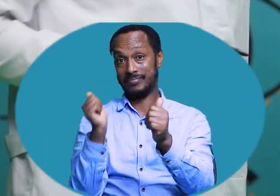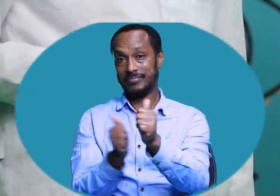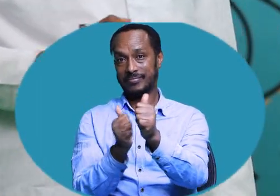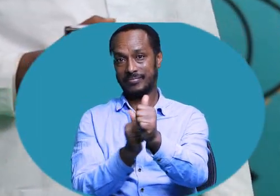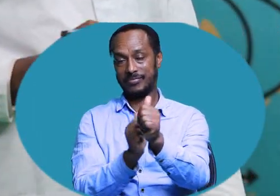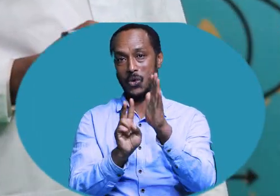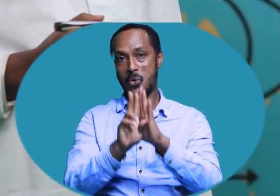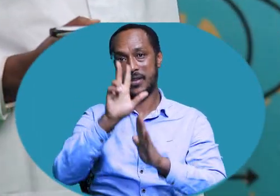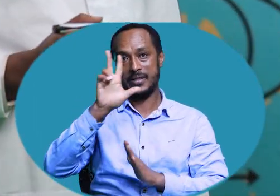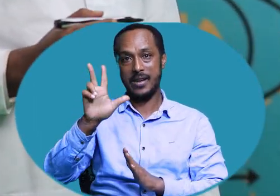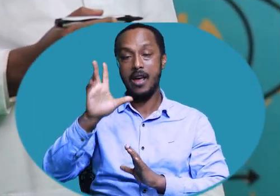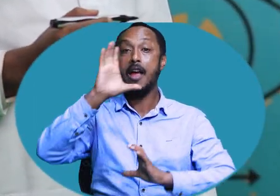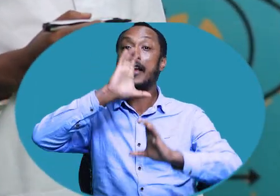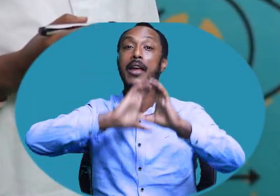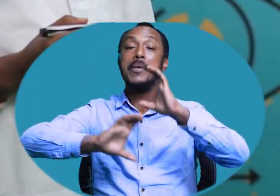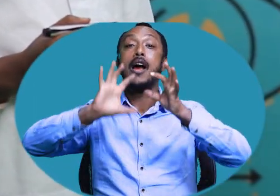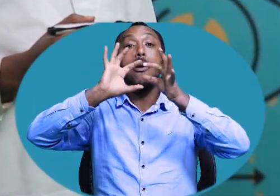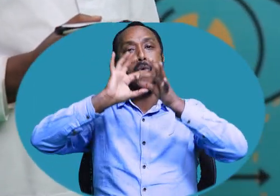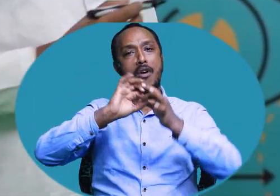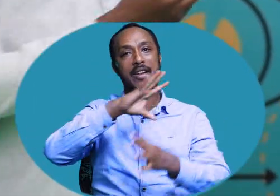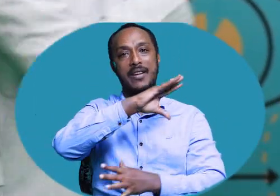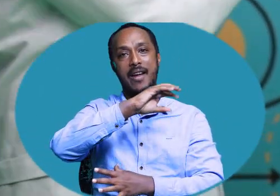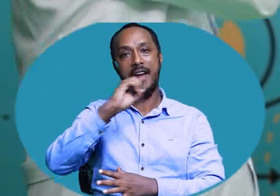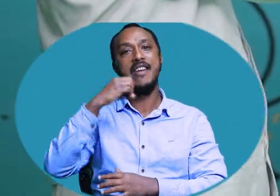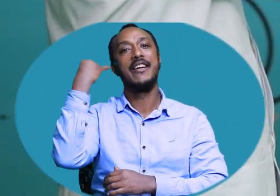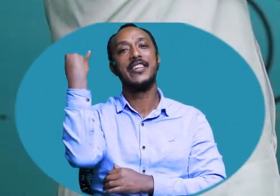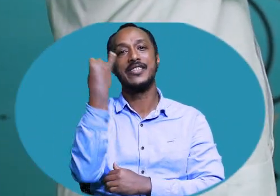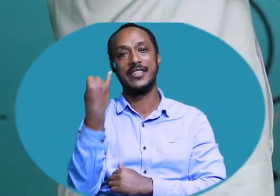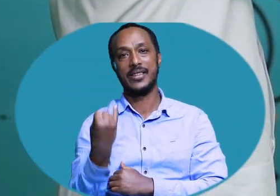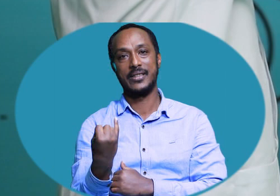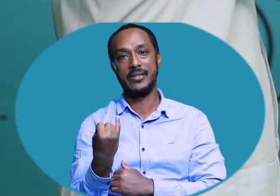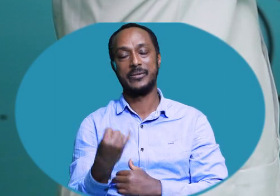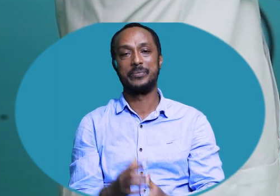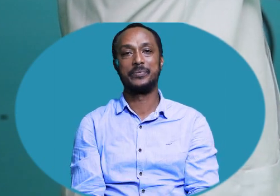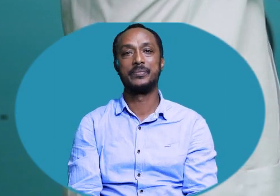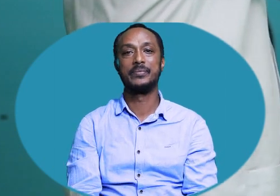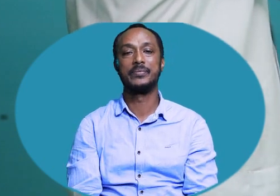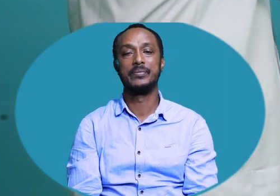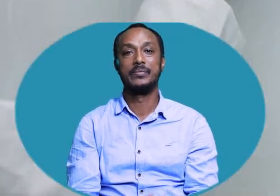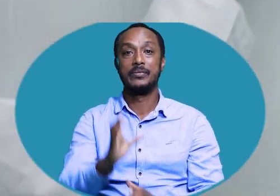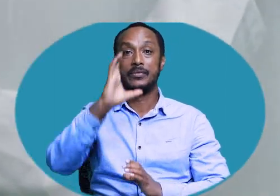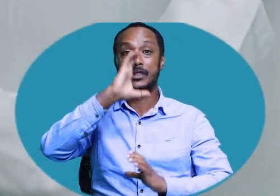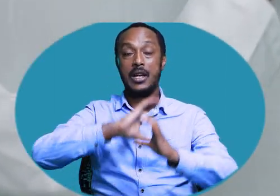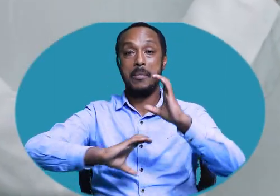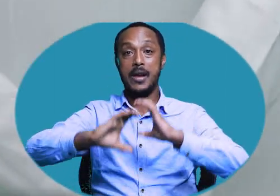Unit 3 Chemical Bonding and Structure. Chemical